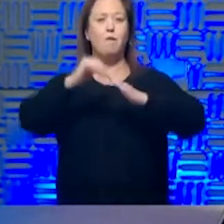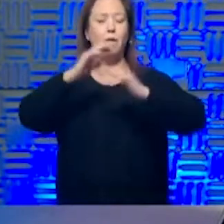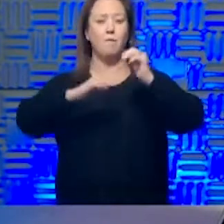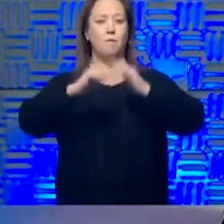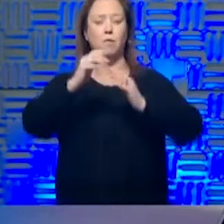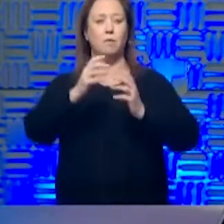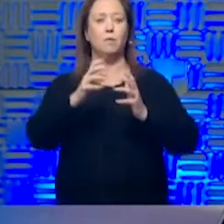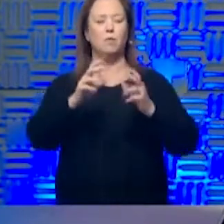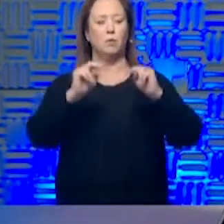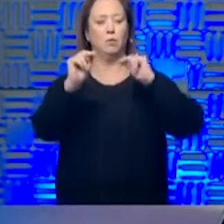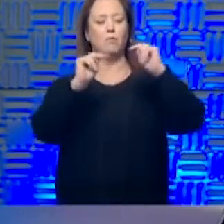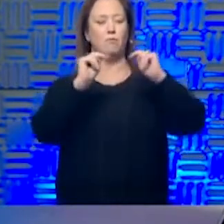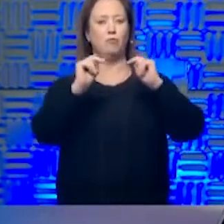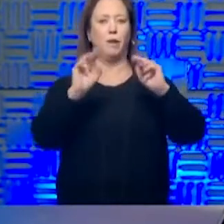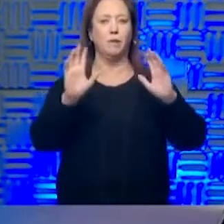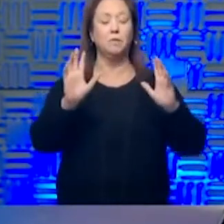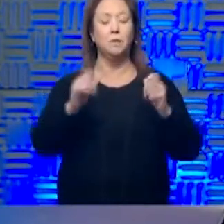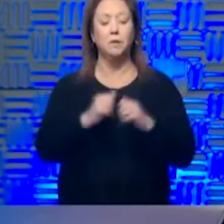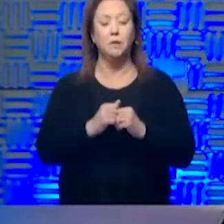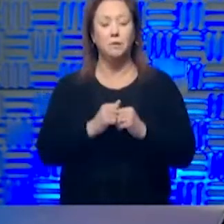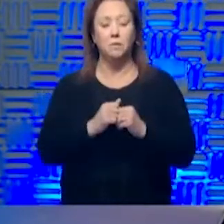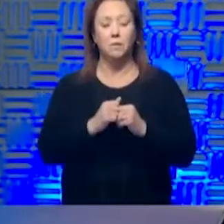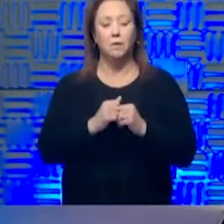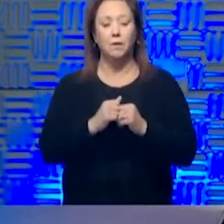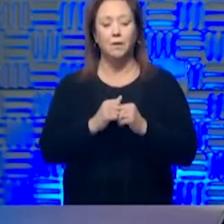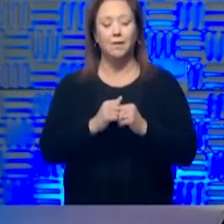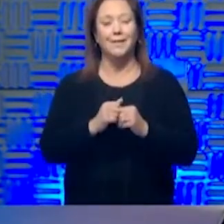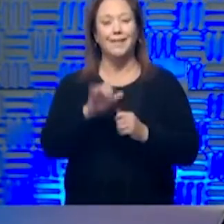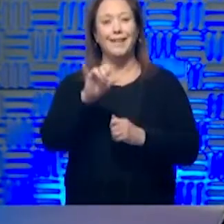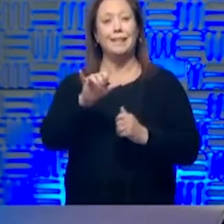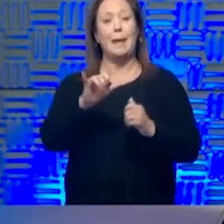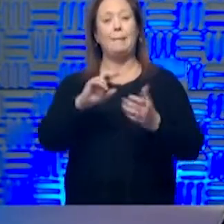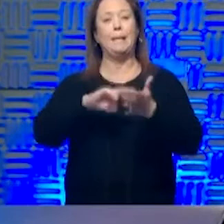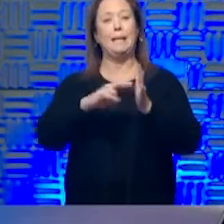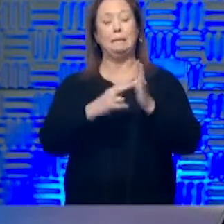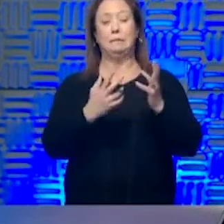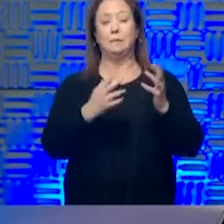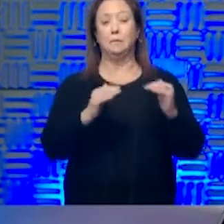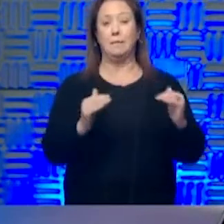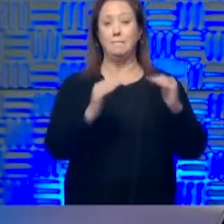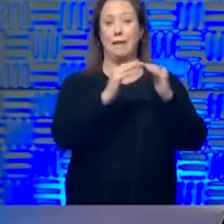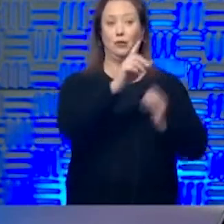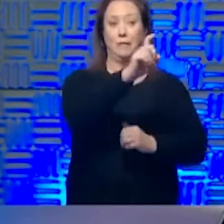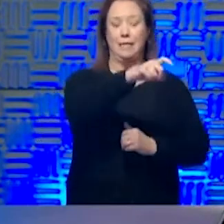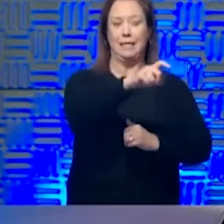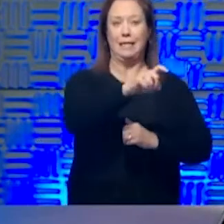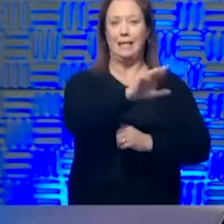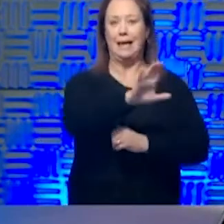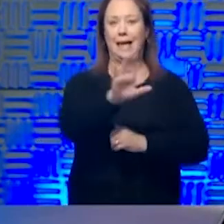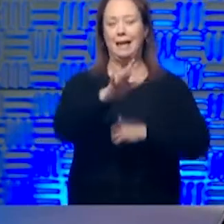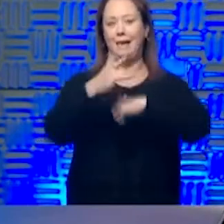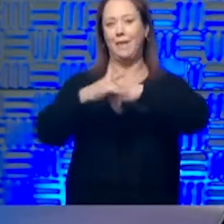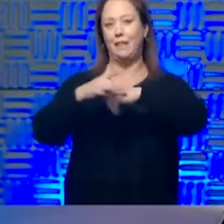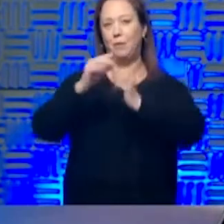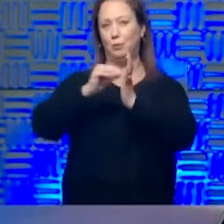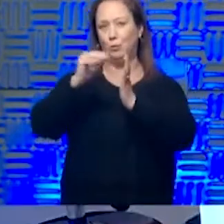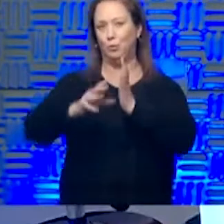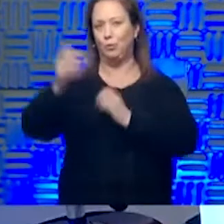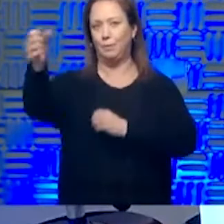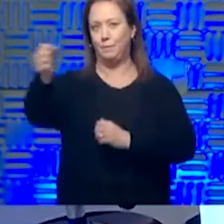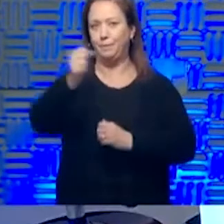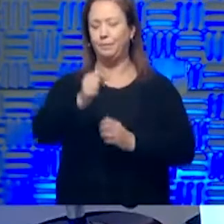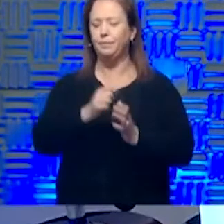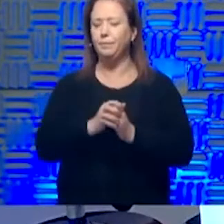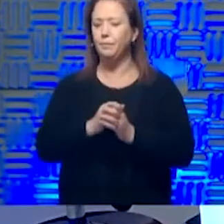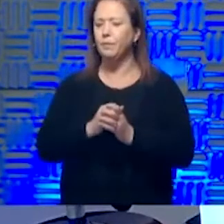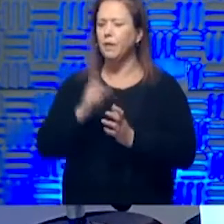with, then we'll negotiate that. But that way we match need with available students. And Mike, if there's a